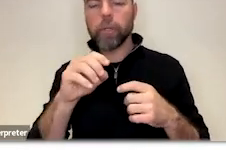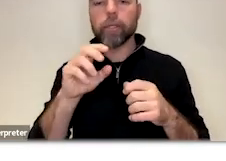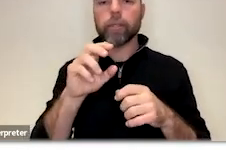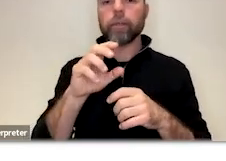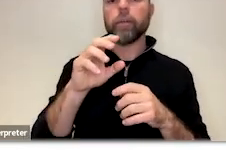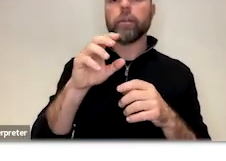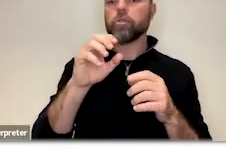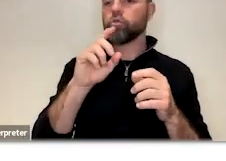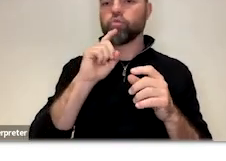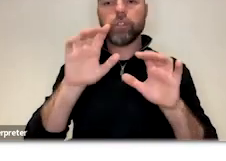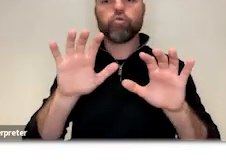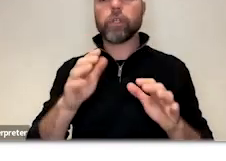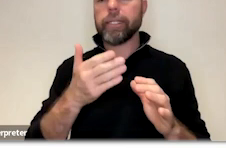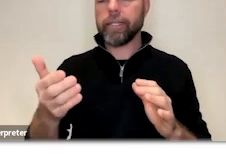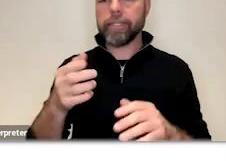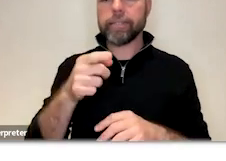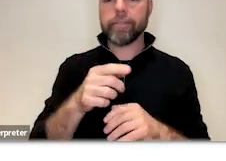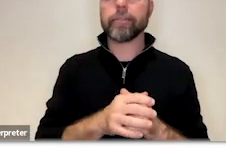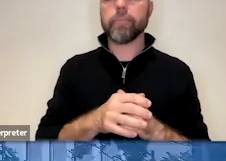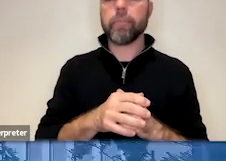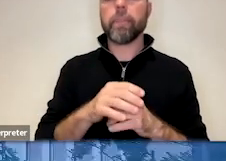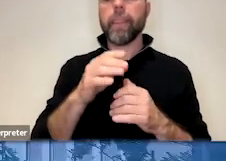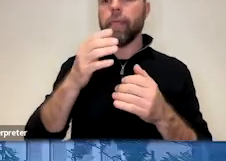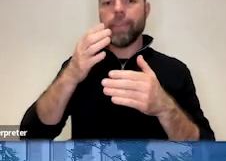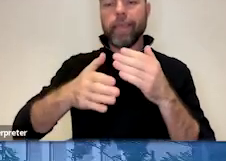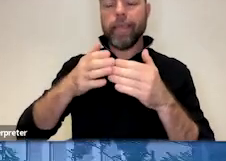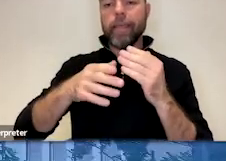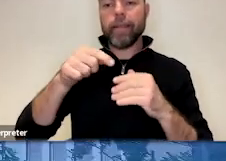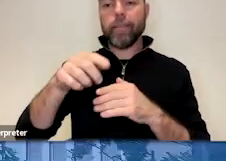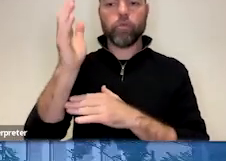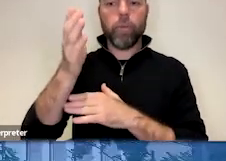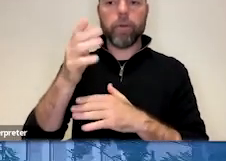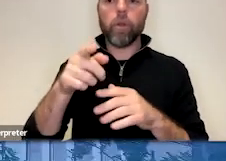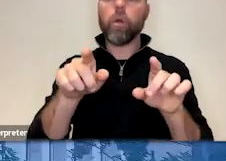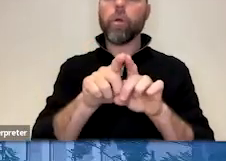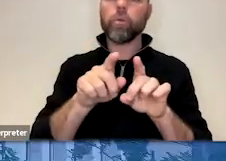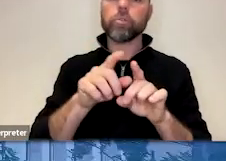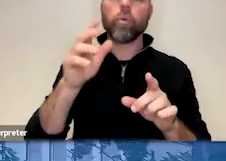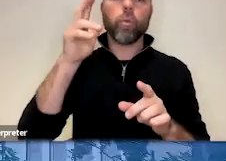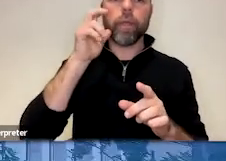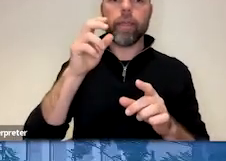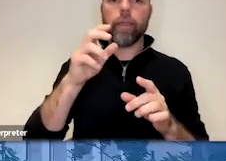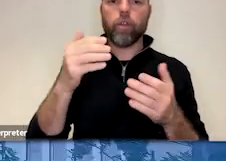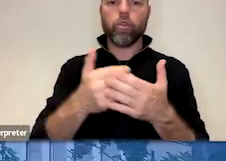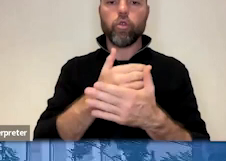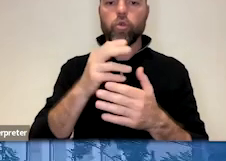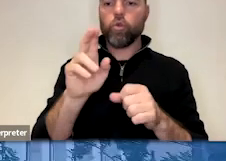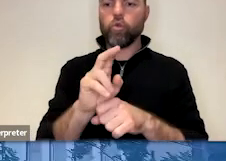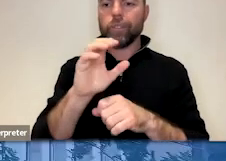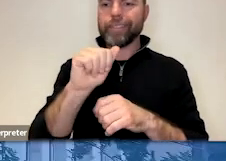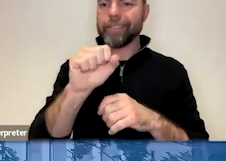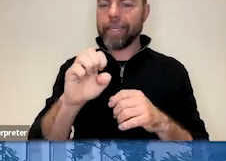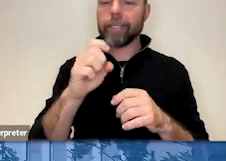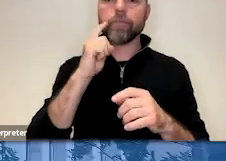some really great stuff in here. At the end of this webinar, you're also going to hear a new use case on how the state